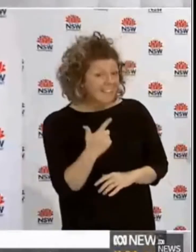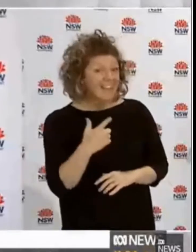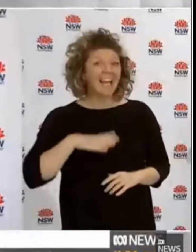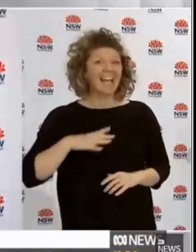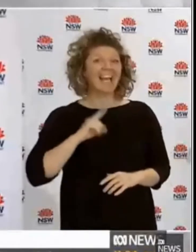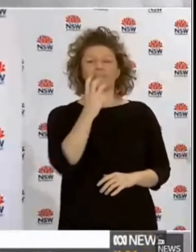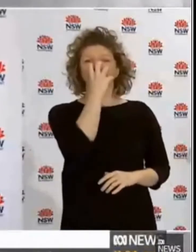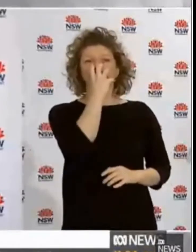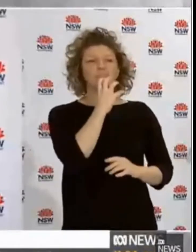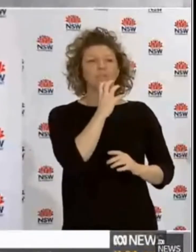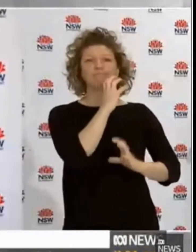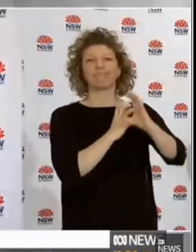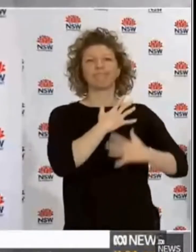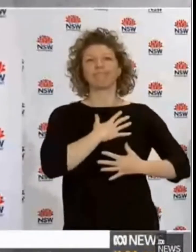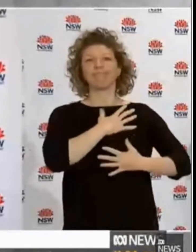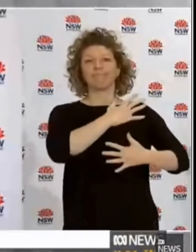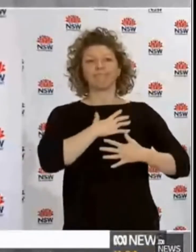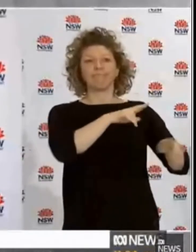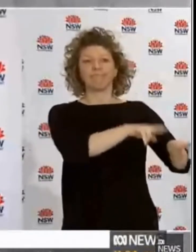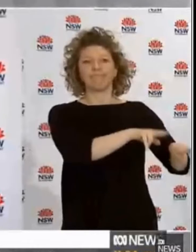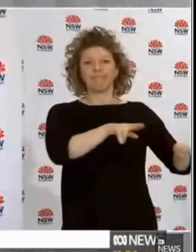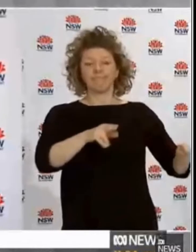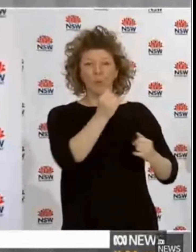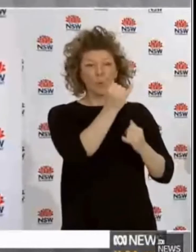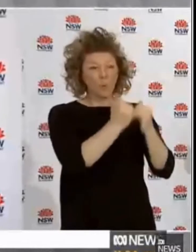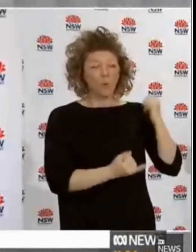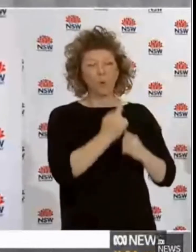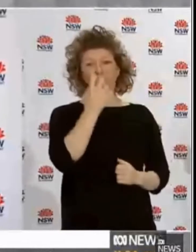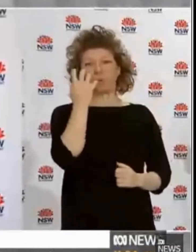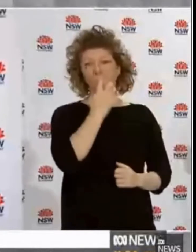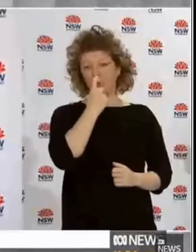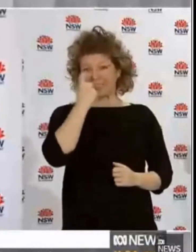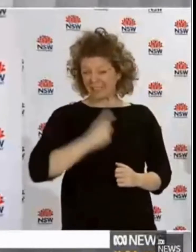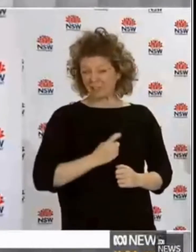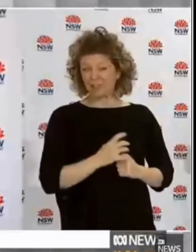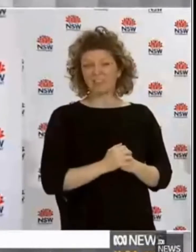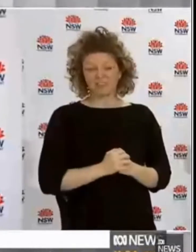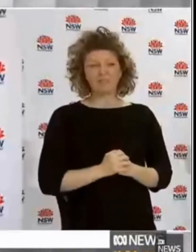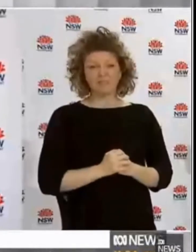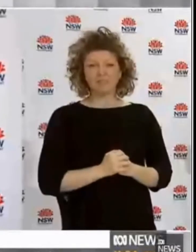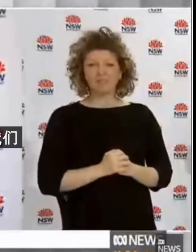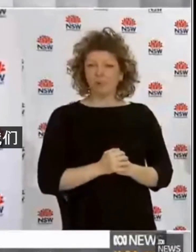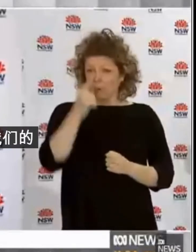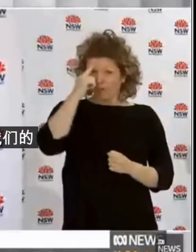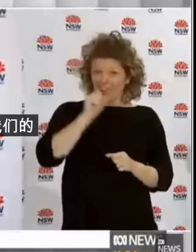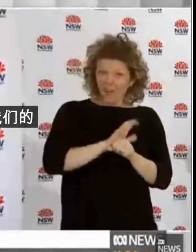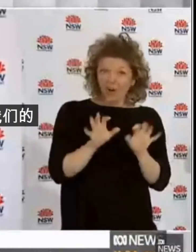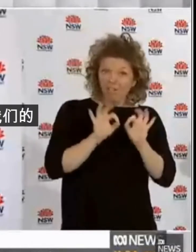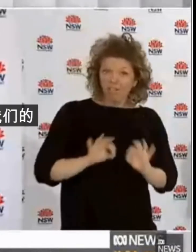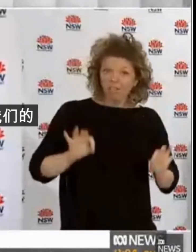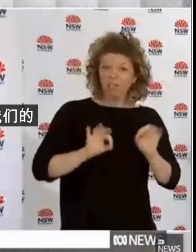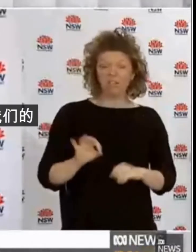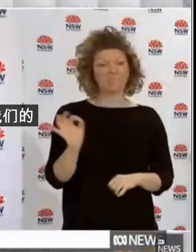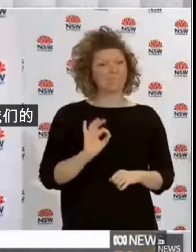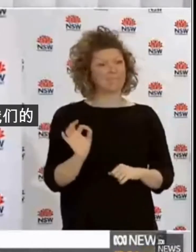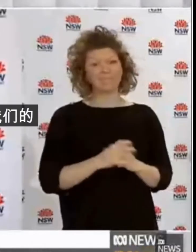That tells us that it's an extremely serious disease, and people are ending up in our hospitals